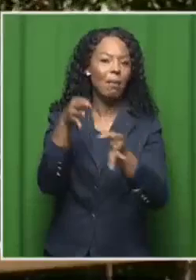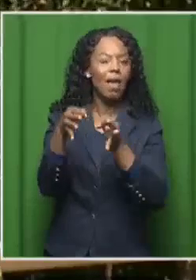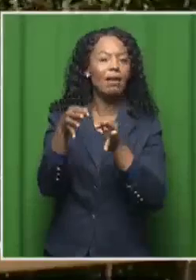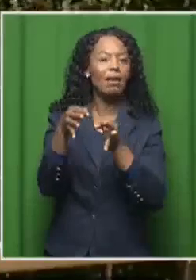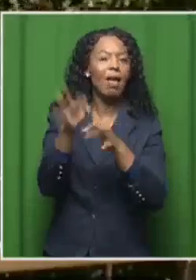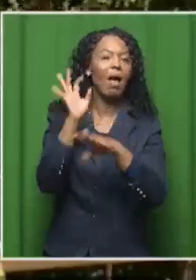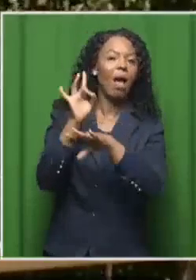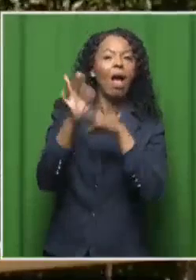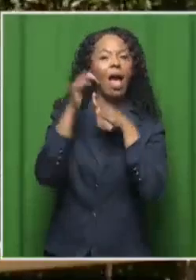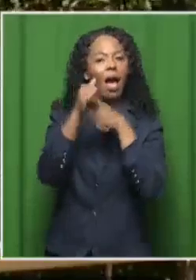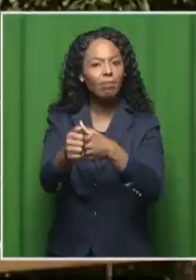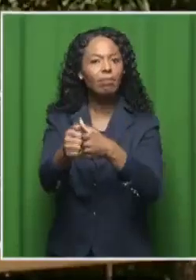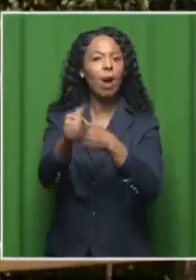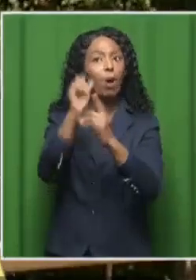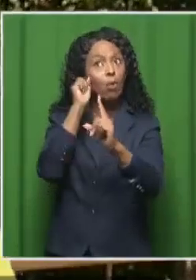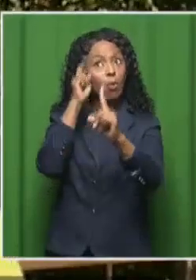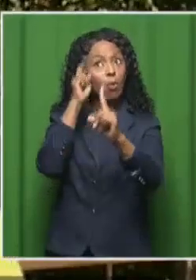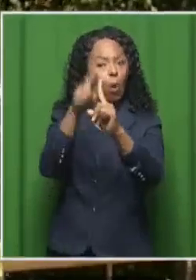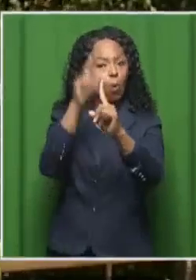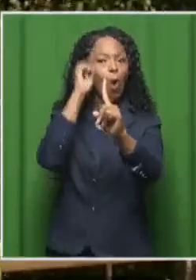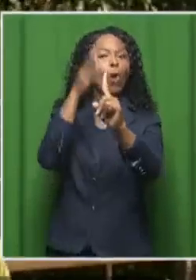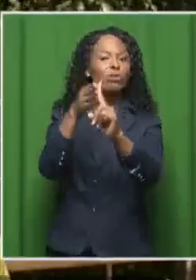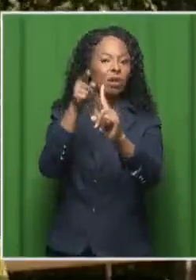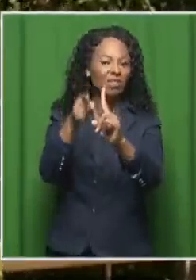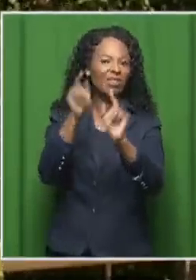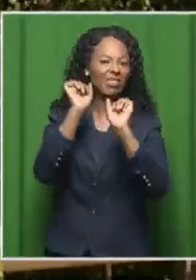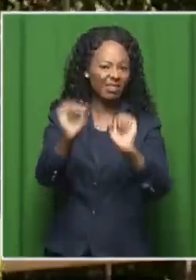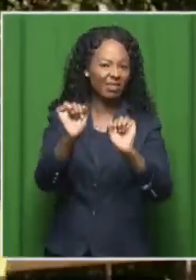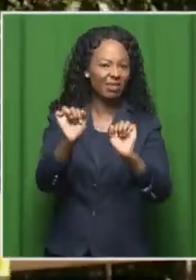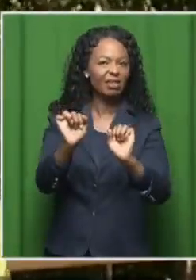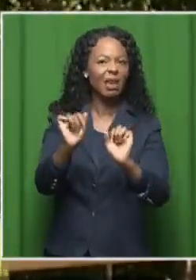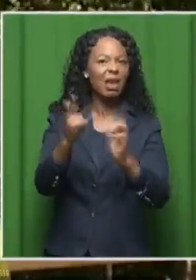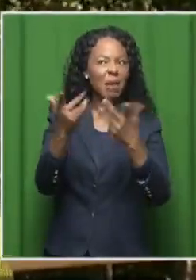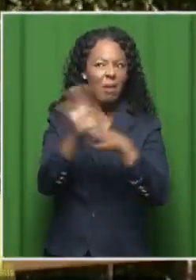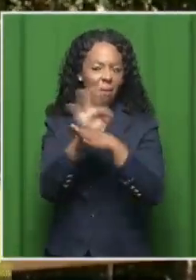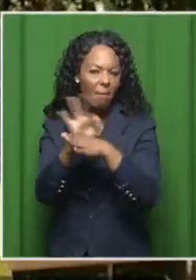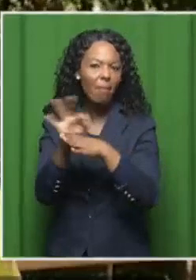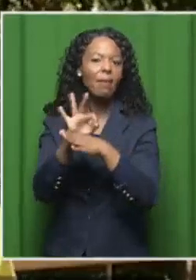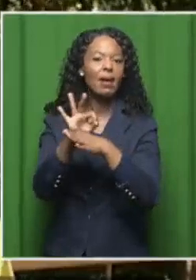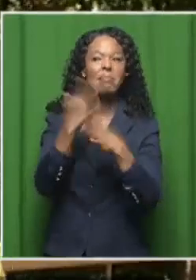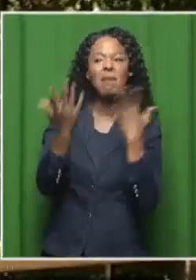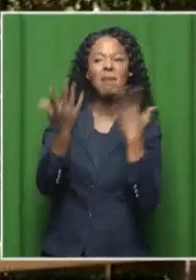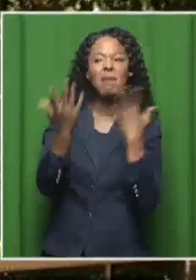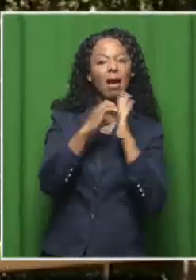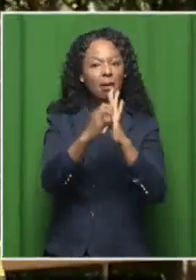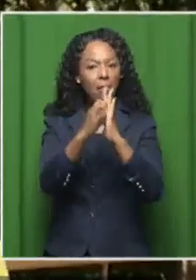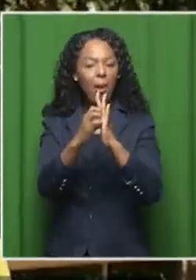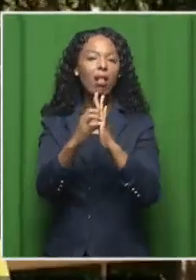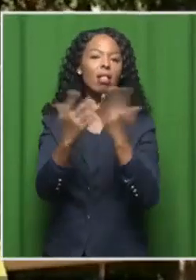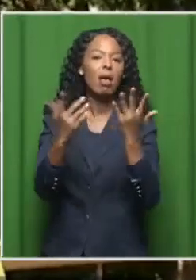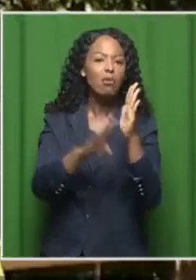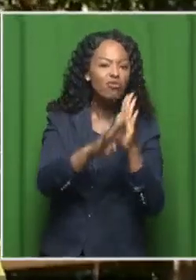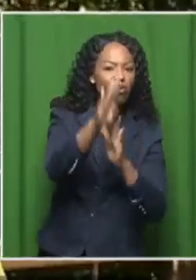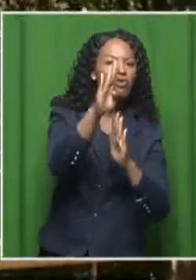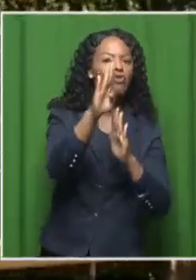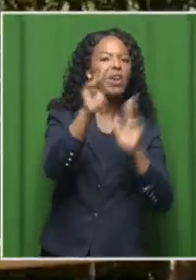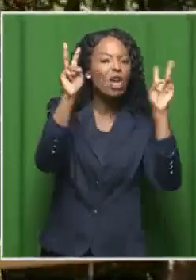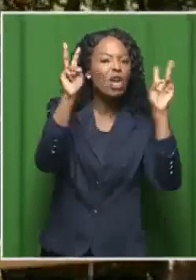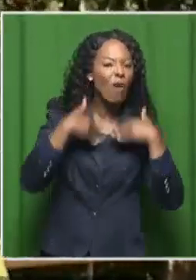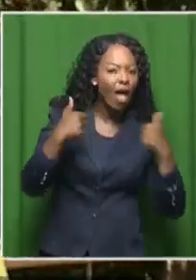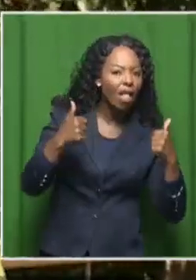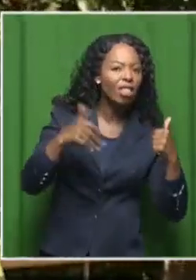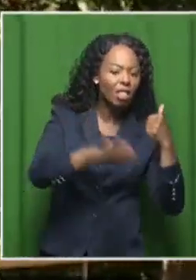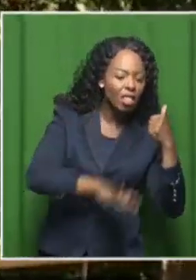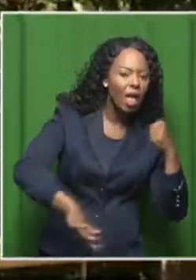the goals and objectives that they would like to set. So for instance, if they would like to build, or they want to improve the healthcare in the country, they